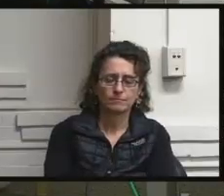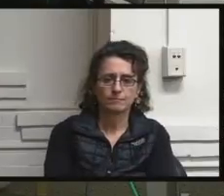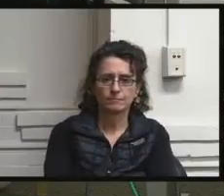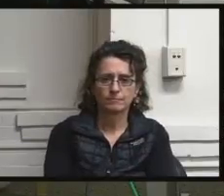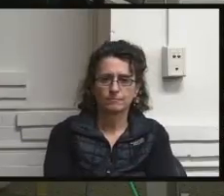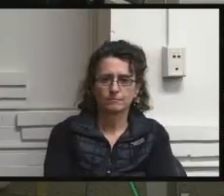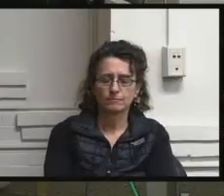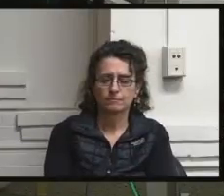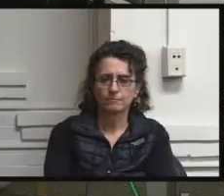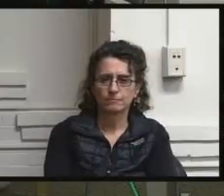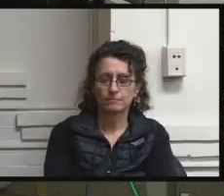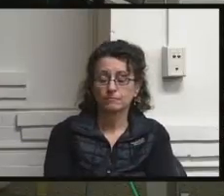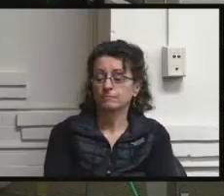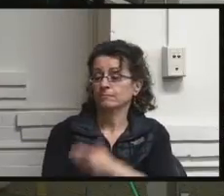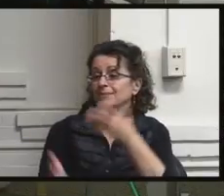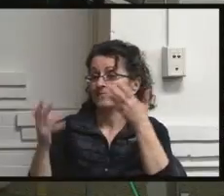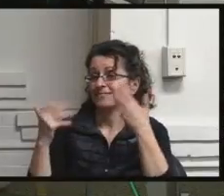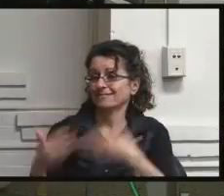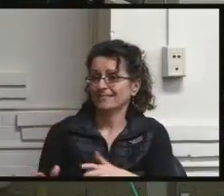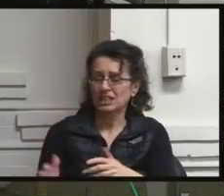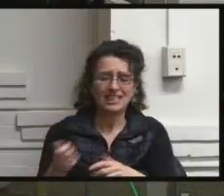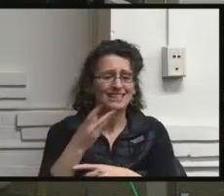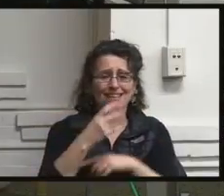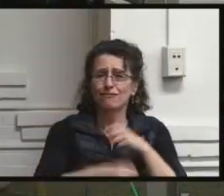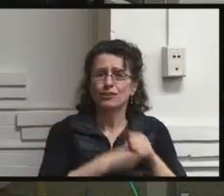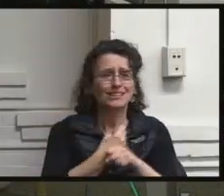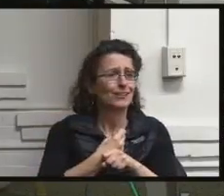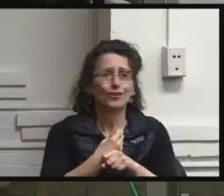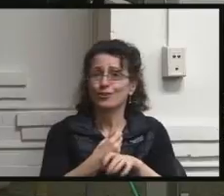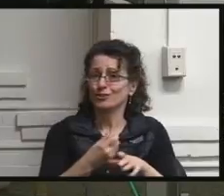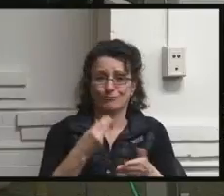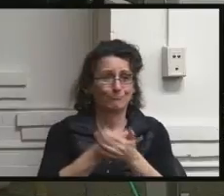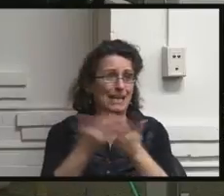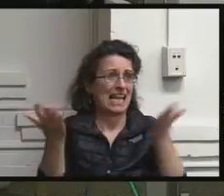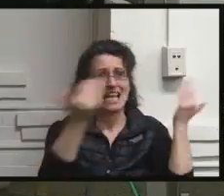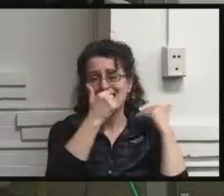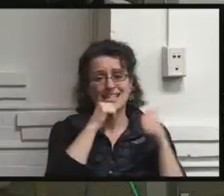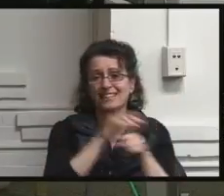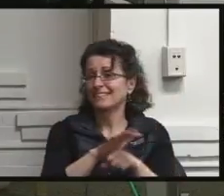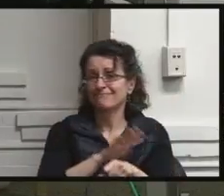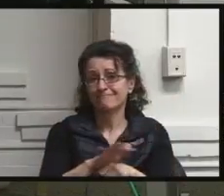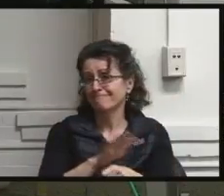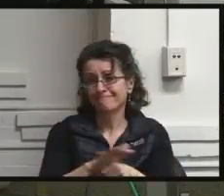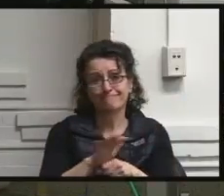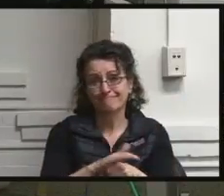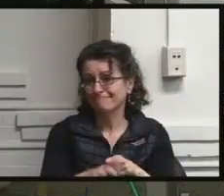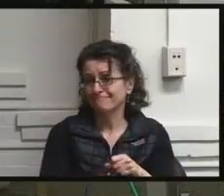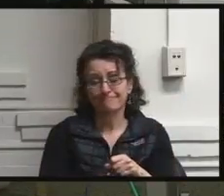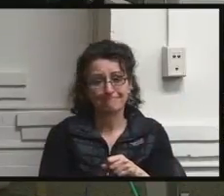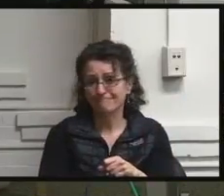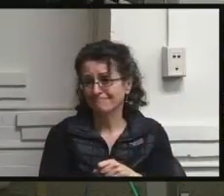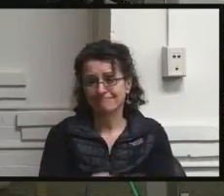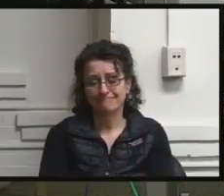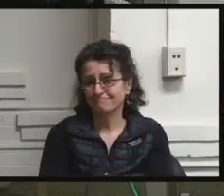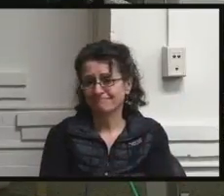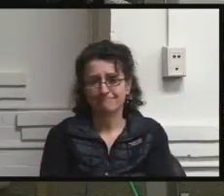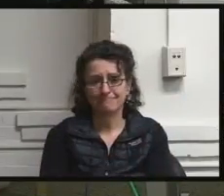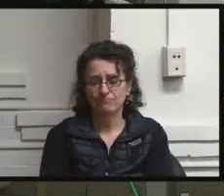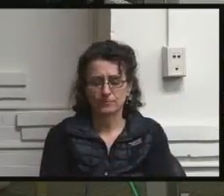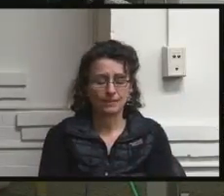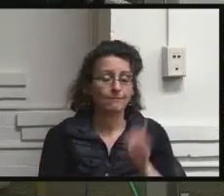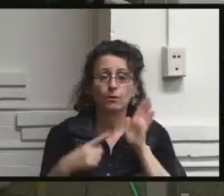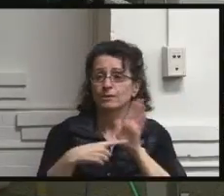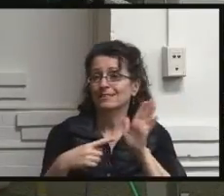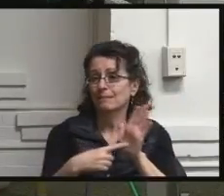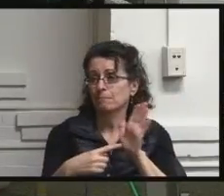in terms of outside revenue. And actually, I think there's probably, I think there's